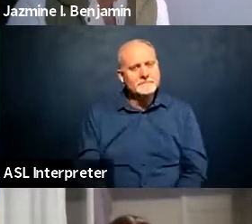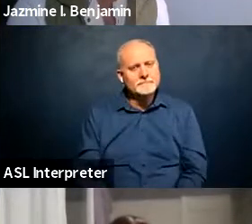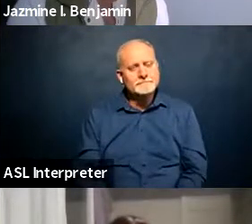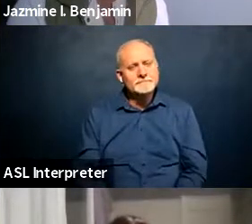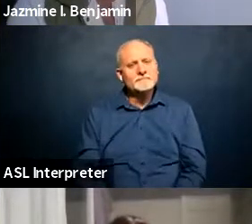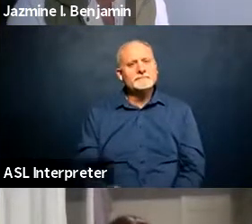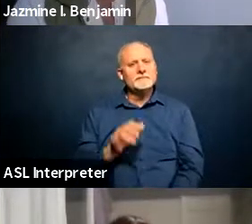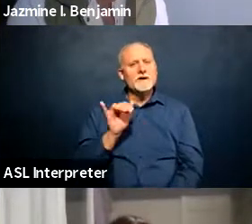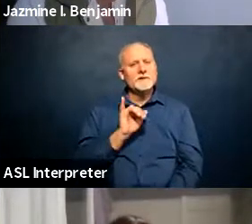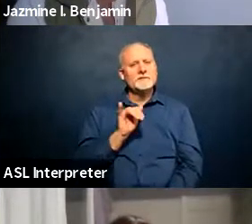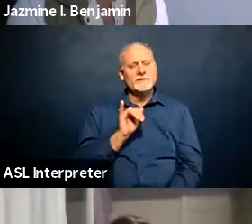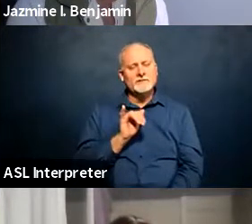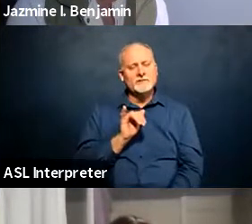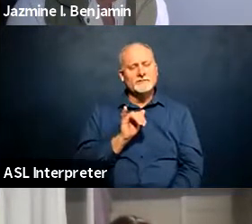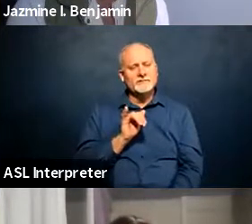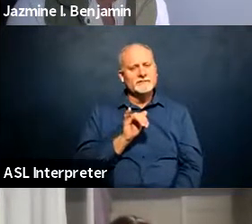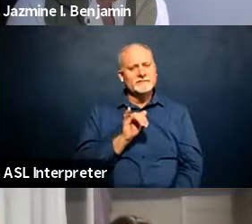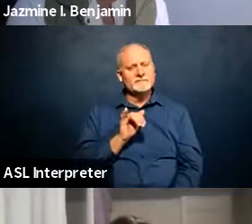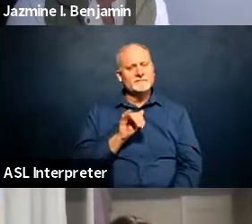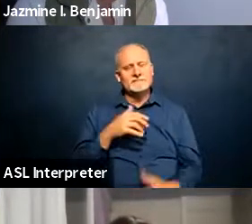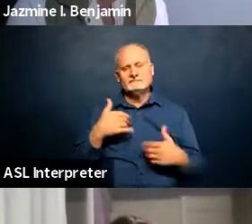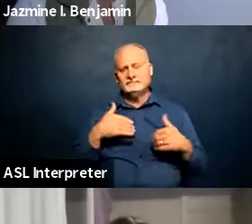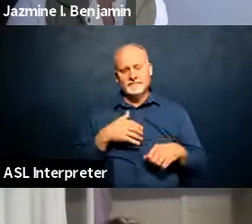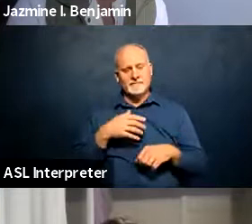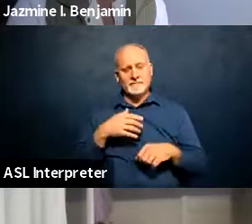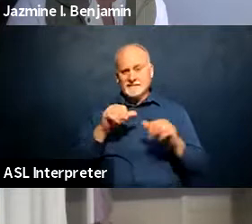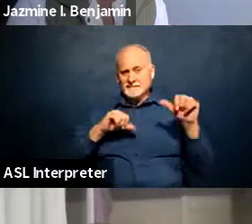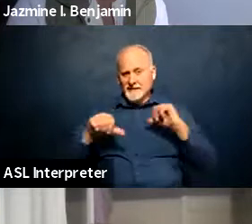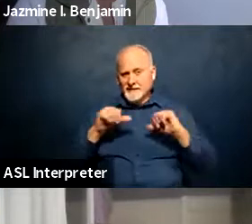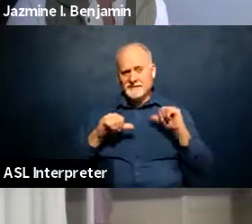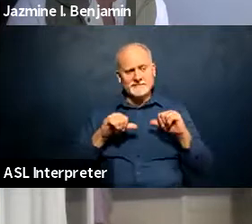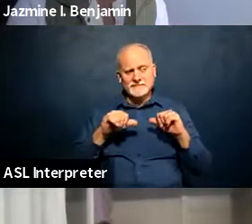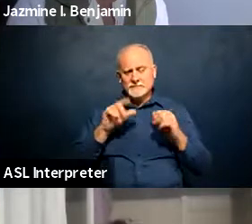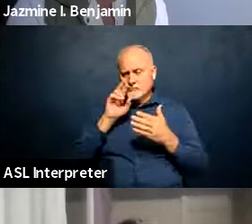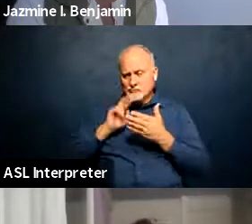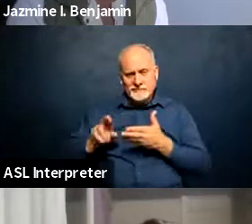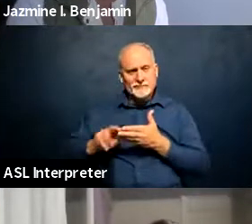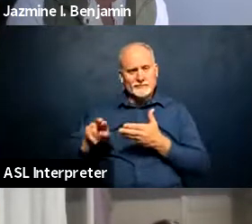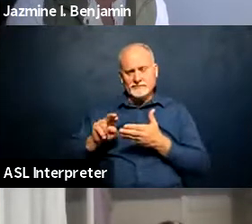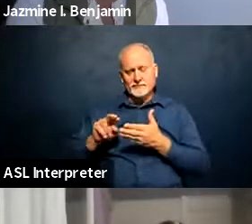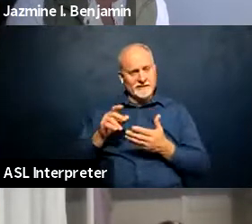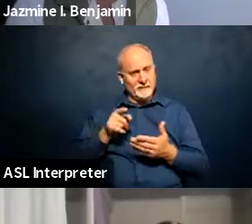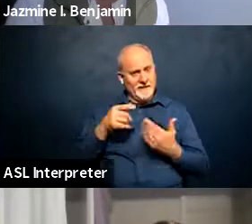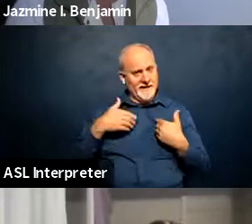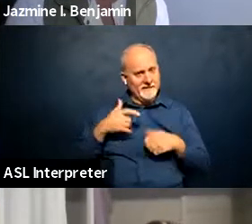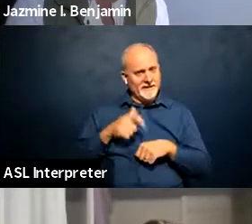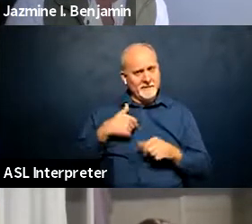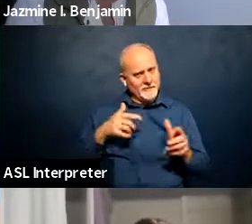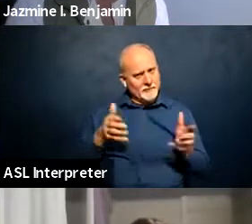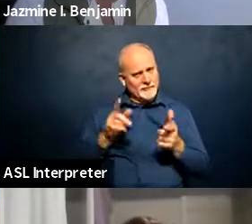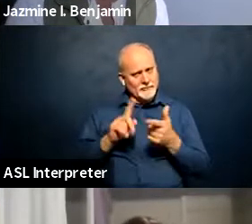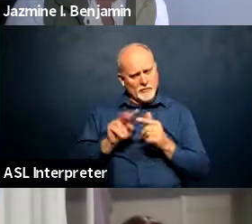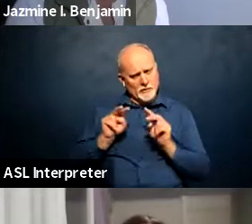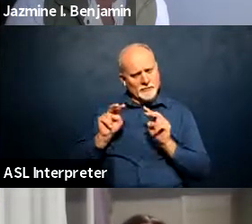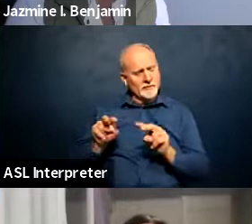Also, it's really just a testament to the incredible power of science and scientific research. And so if you have the time, I definitely do urge you to take a look at